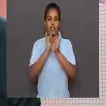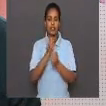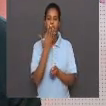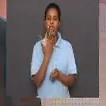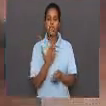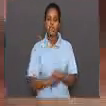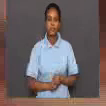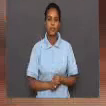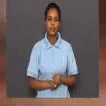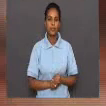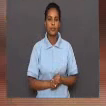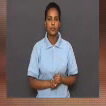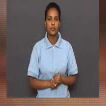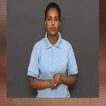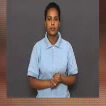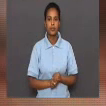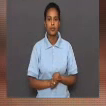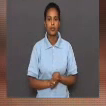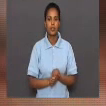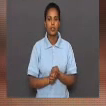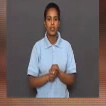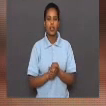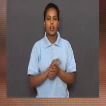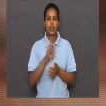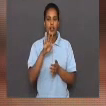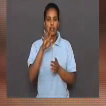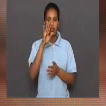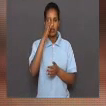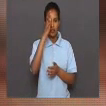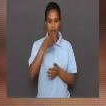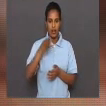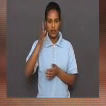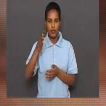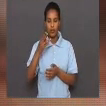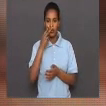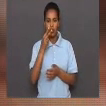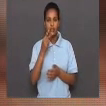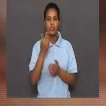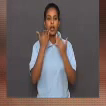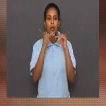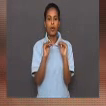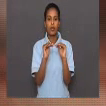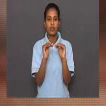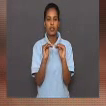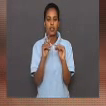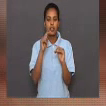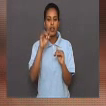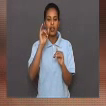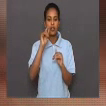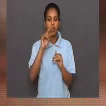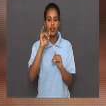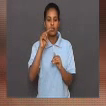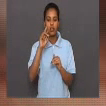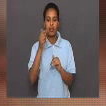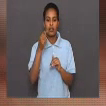color. A graph of pH can be used to show the amount of titrant that has